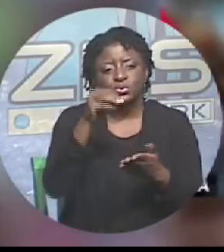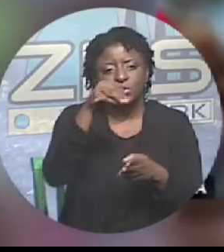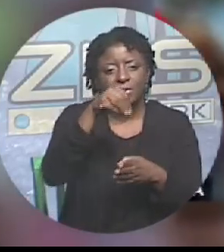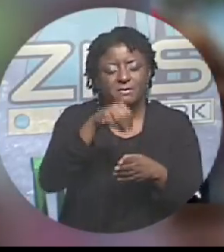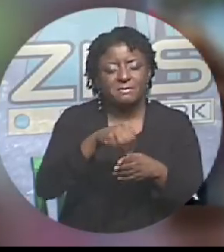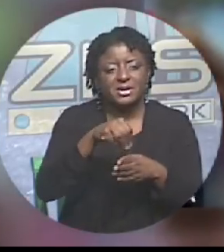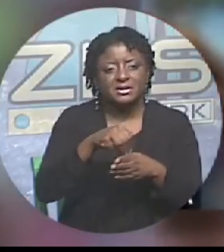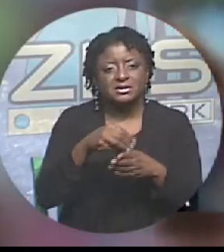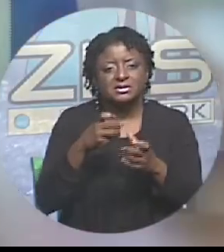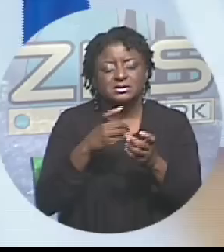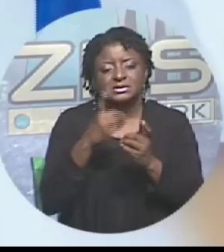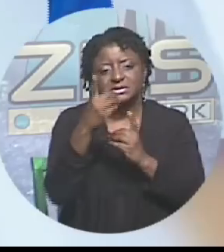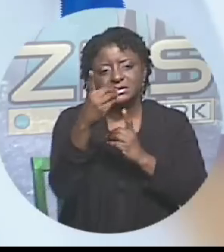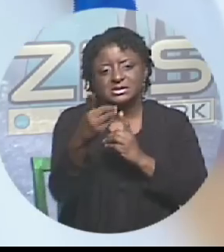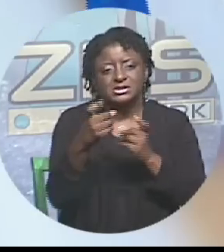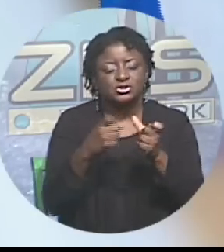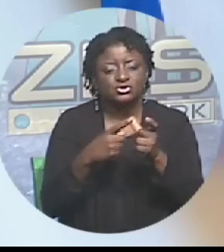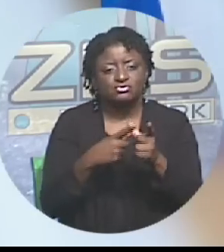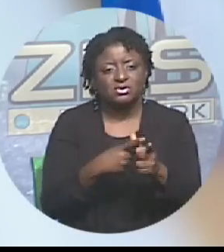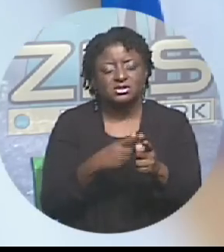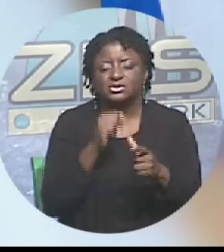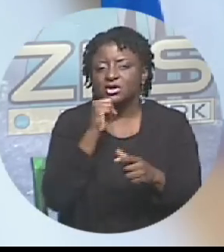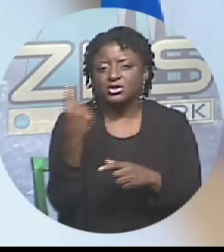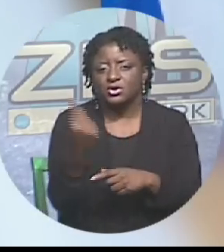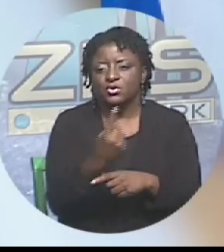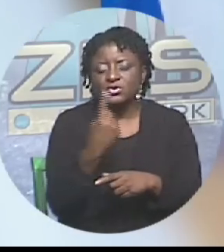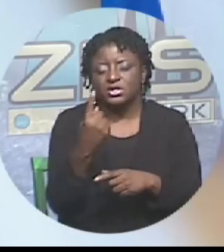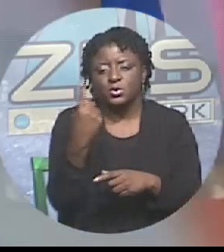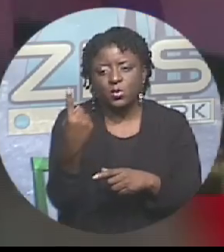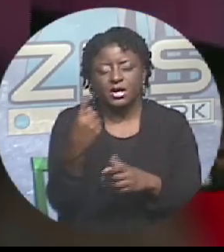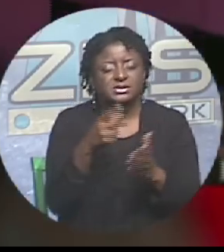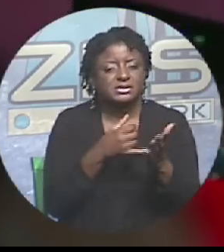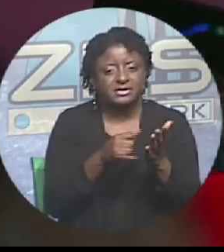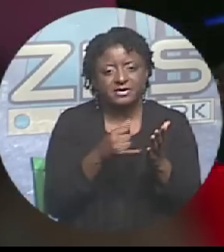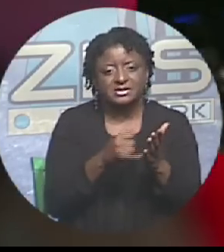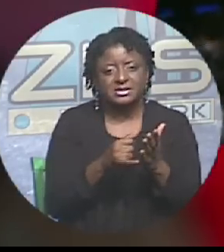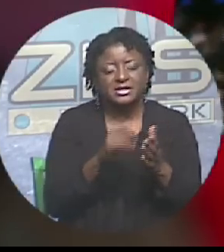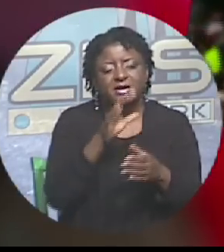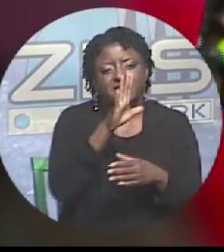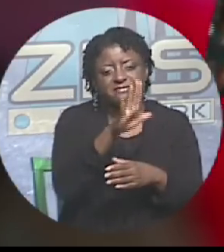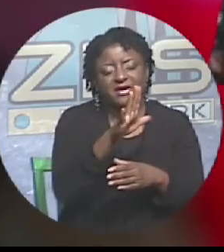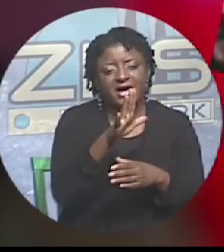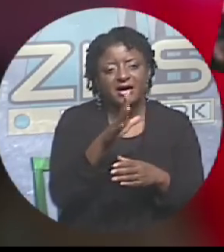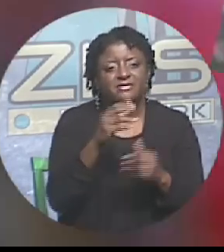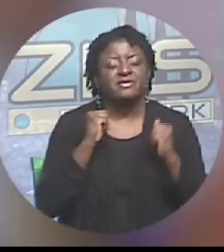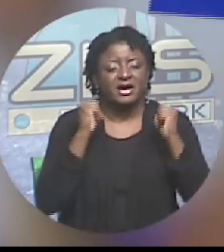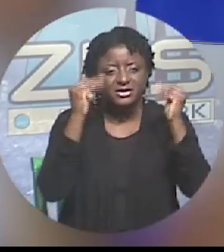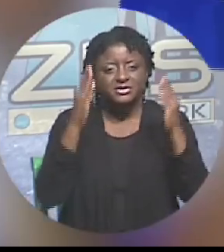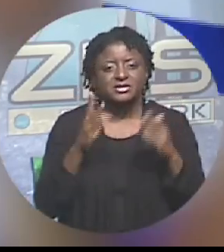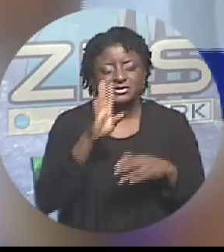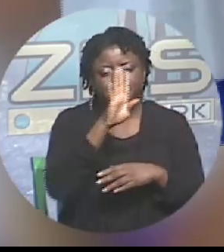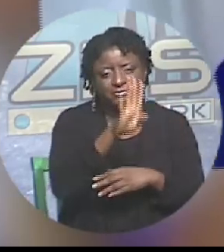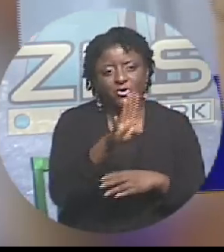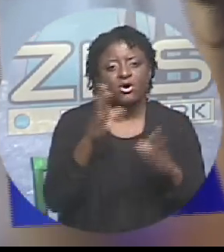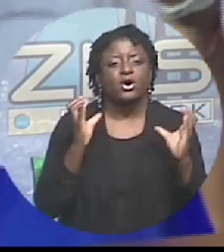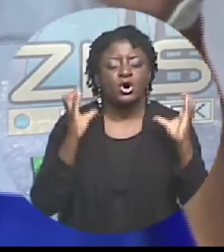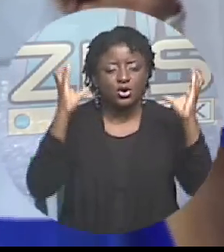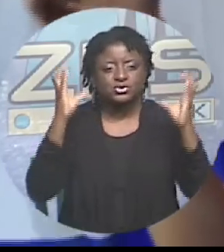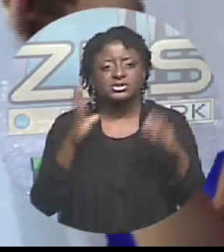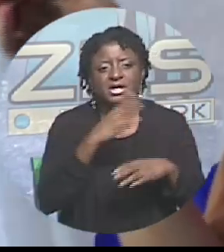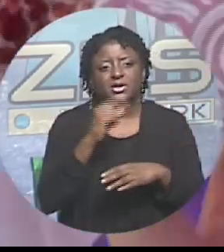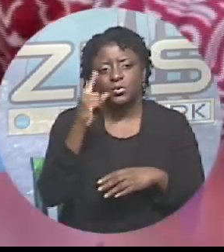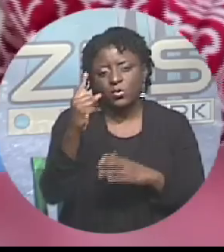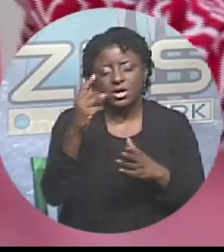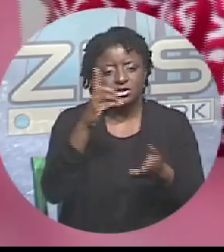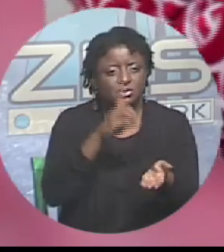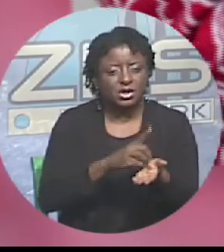under the microscope. It is being reported that five athletes, four coaches, and a doctor can face sanctions. President of the